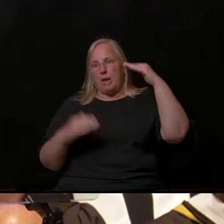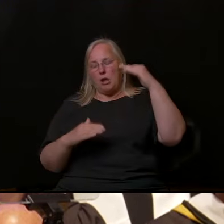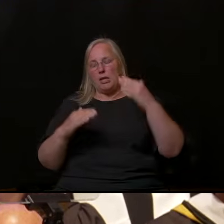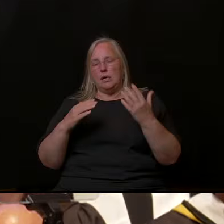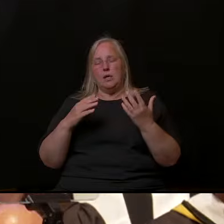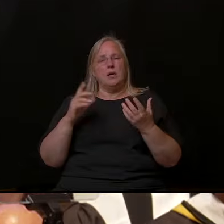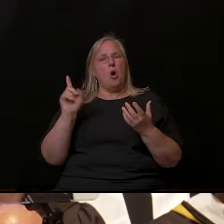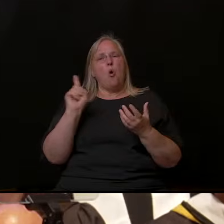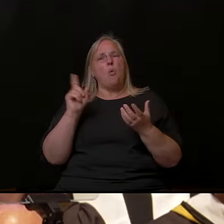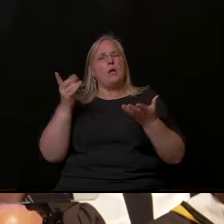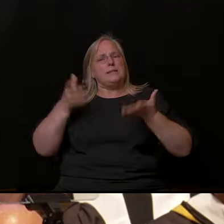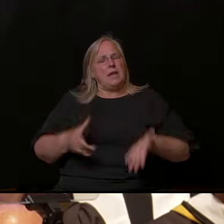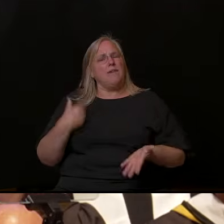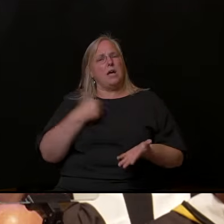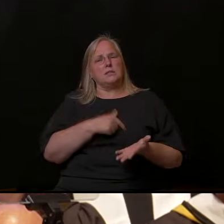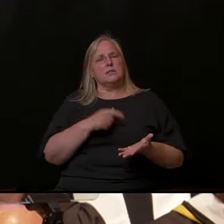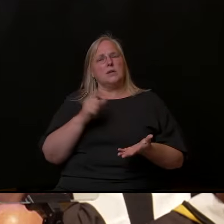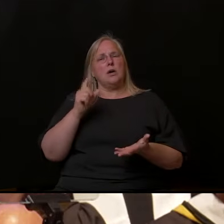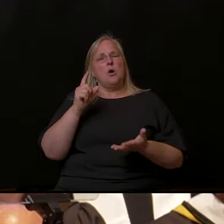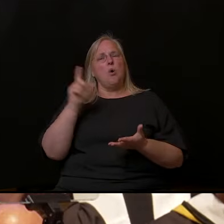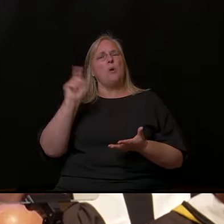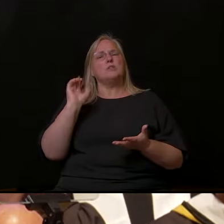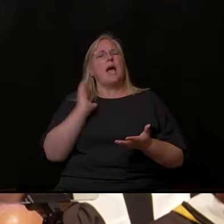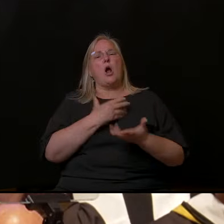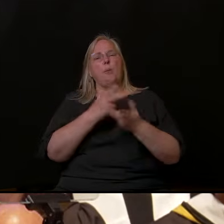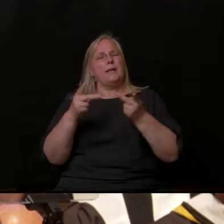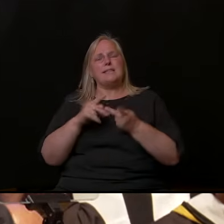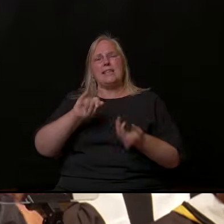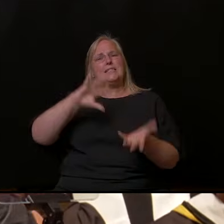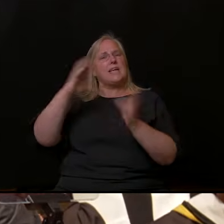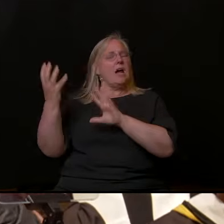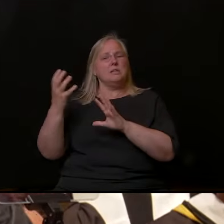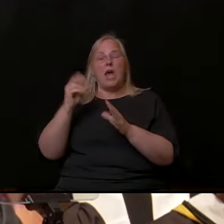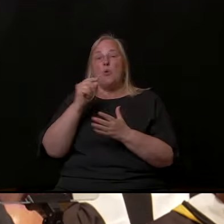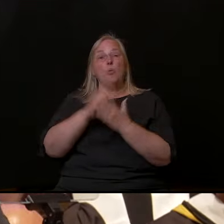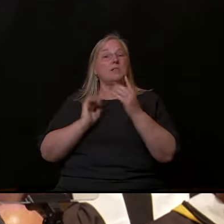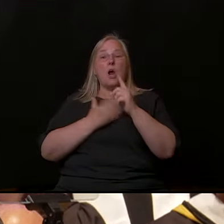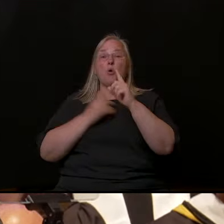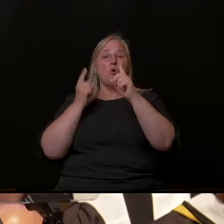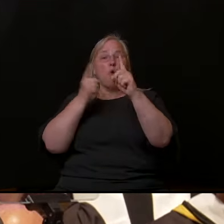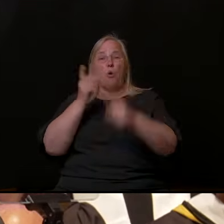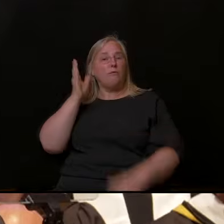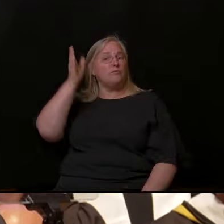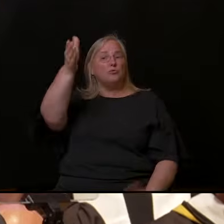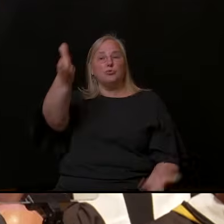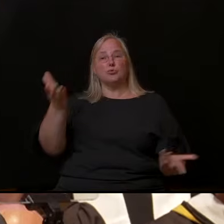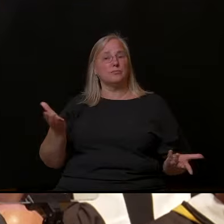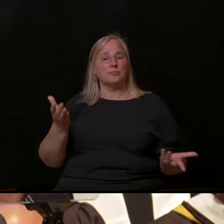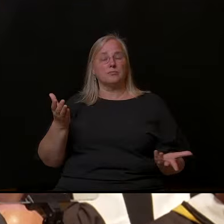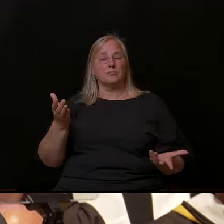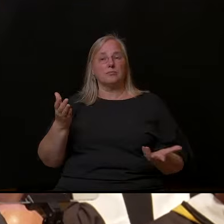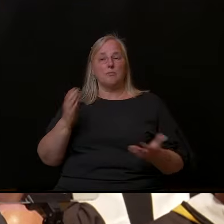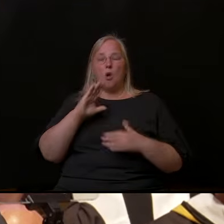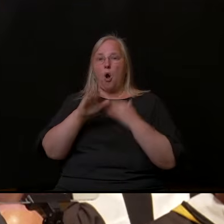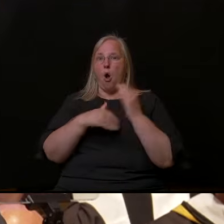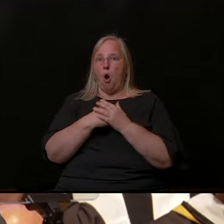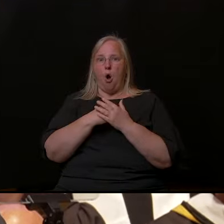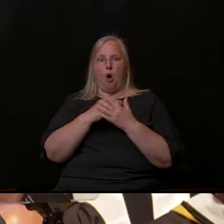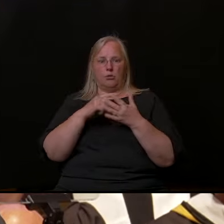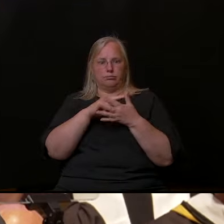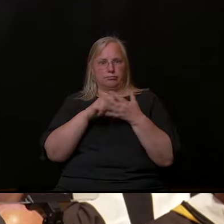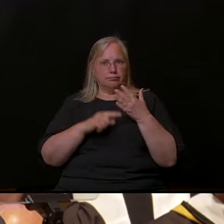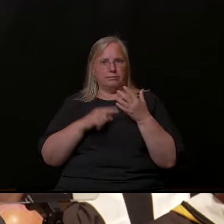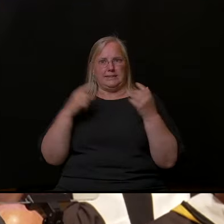us? Where is our place in this chaos? And what is our role moving forward? Those are all terrifying questions,